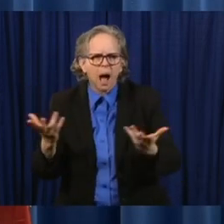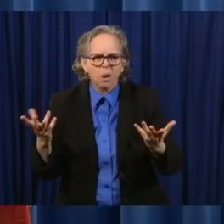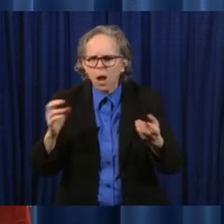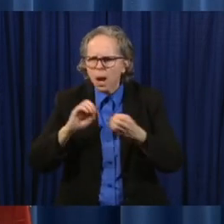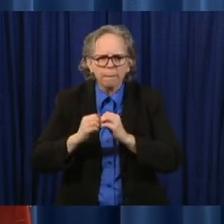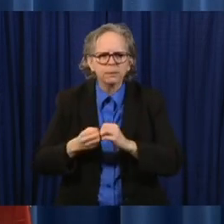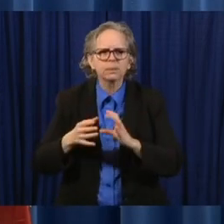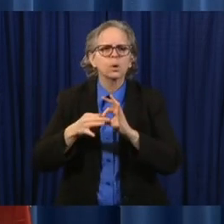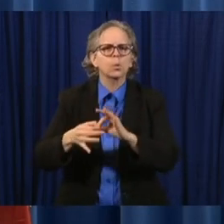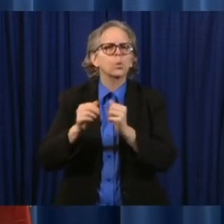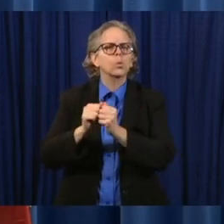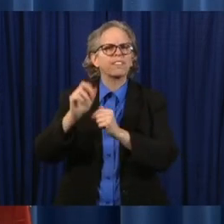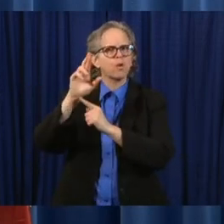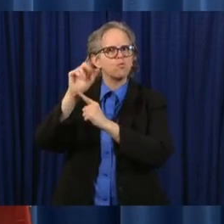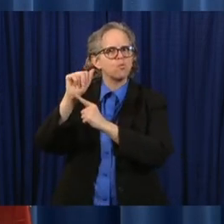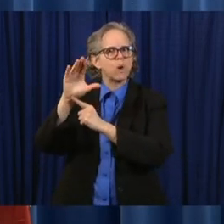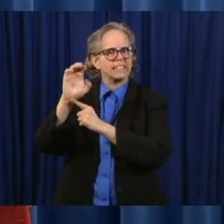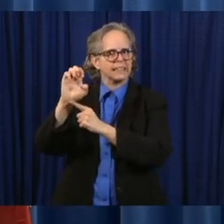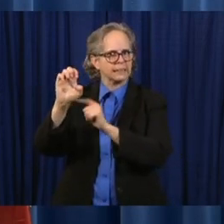race.